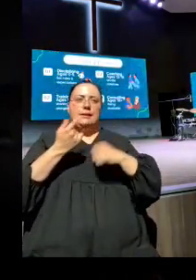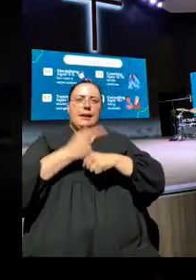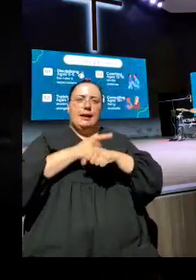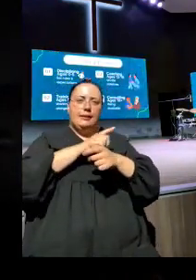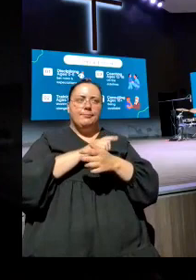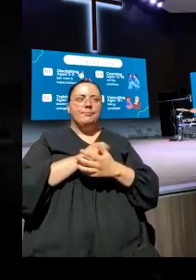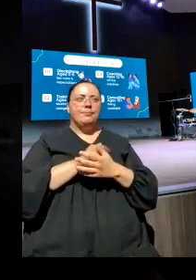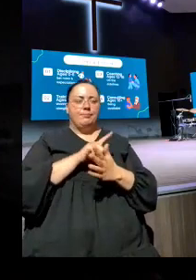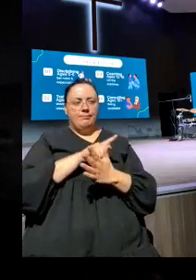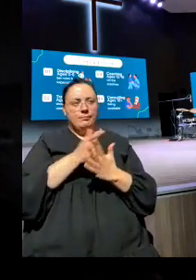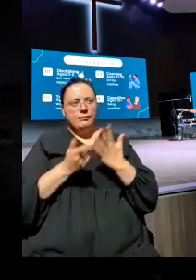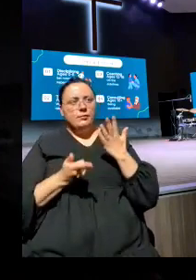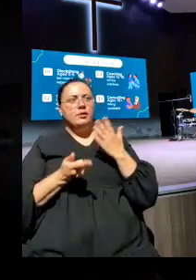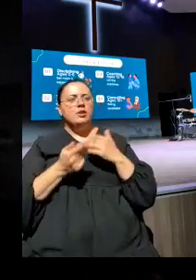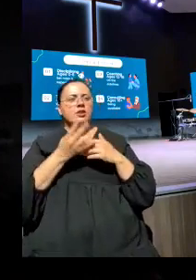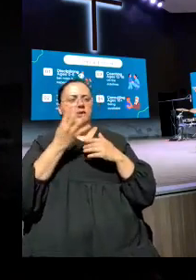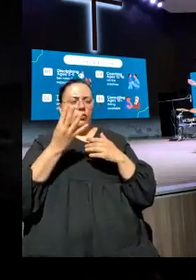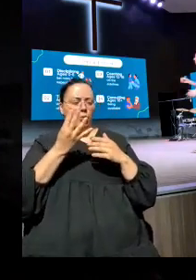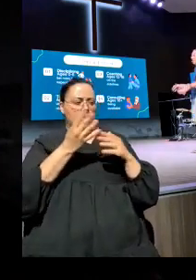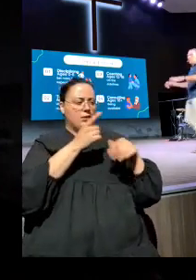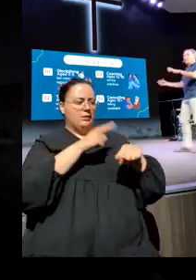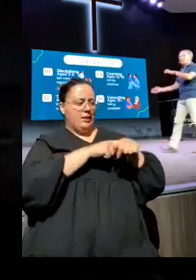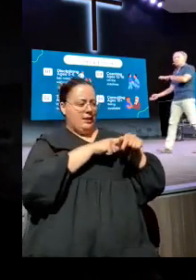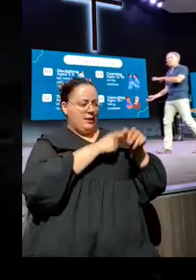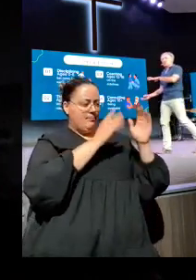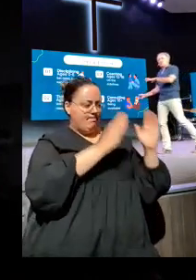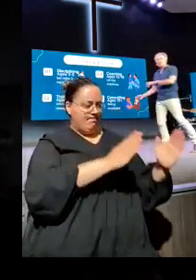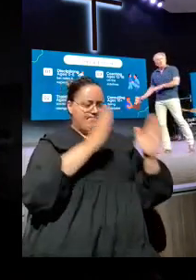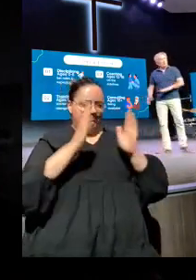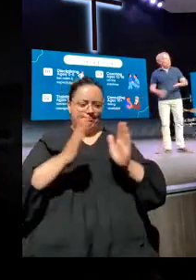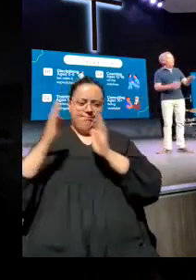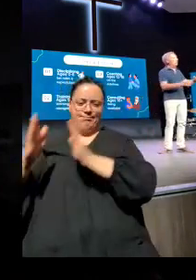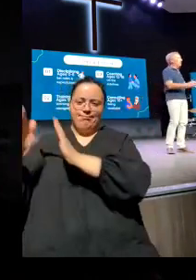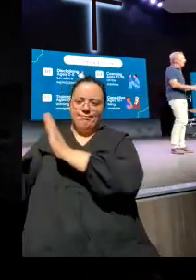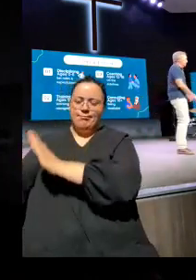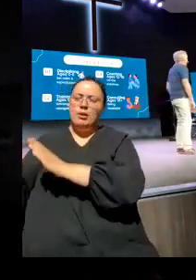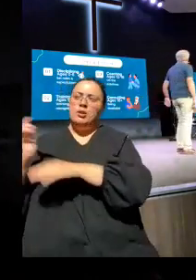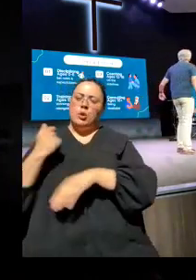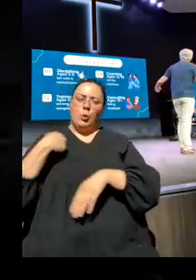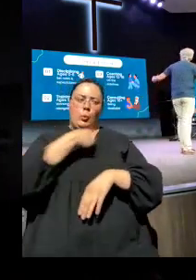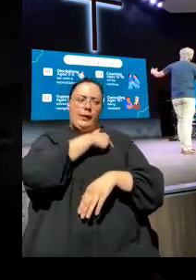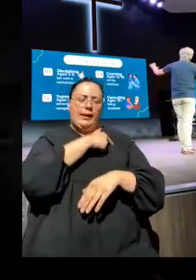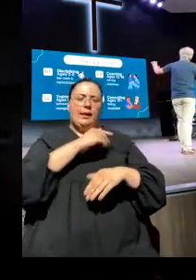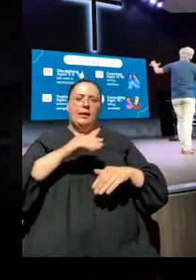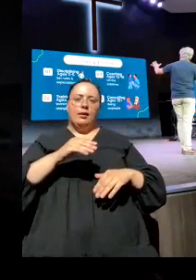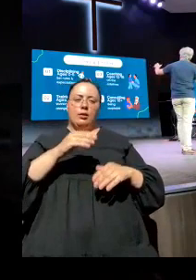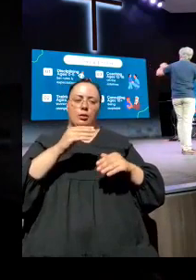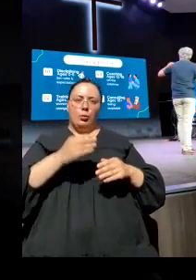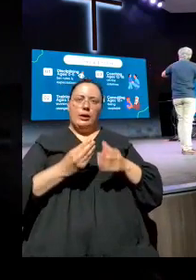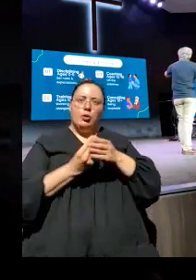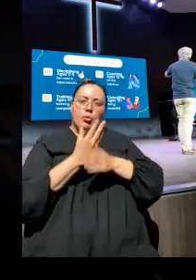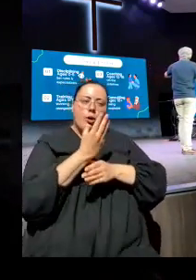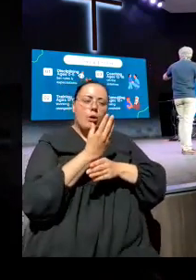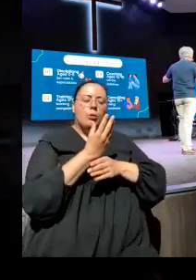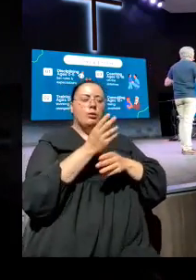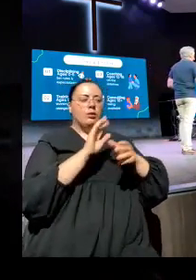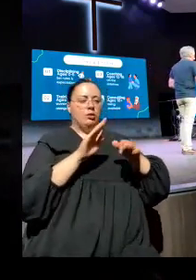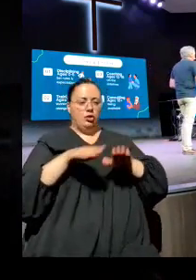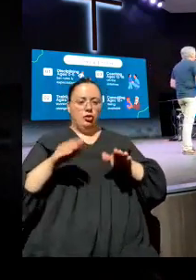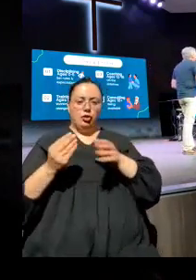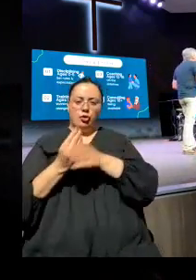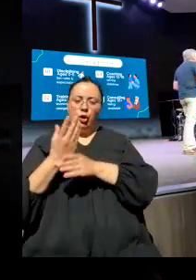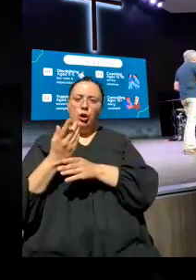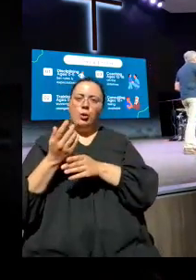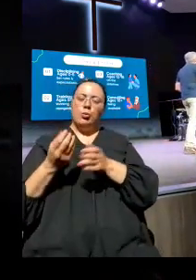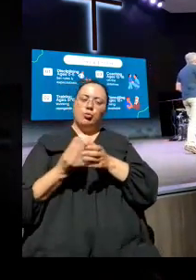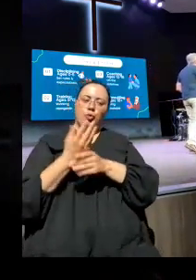four stages. Because we grow with our children and we learn with our kids. We figure the first stage is kind of that 0 to 5